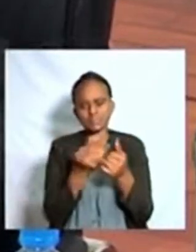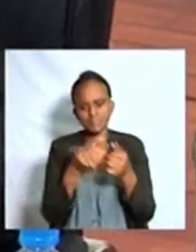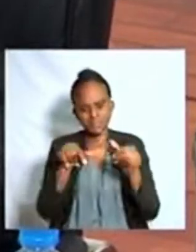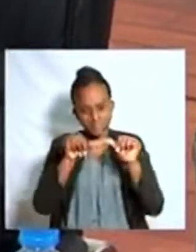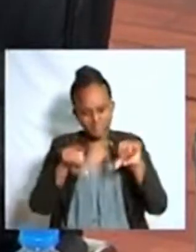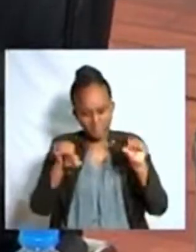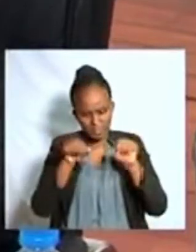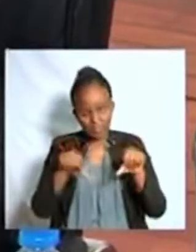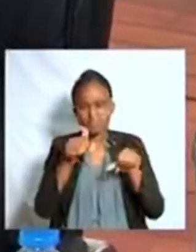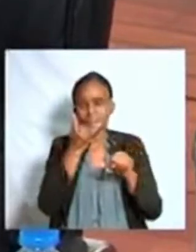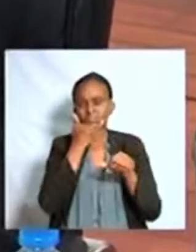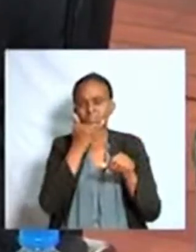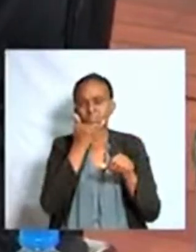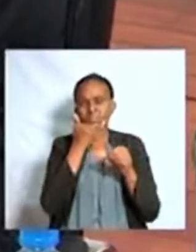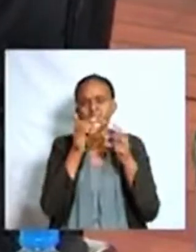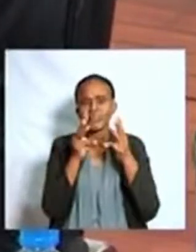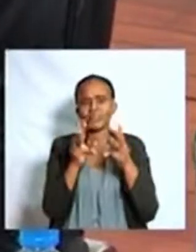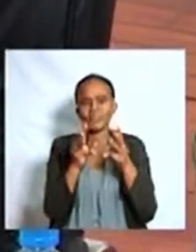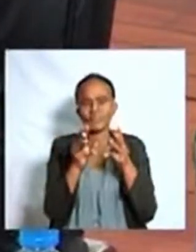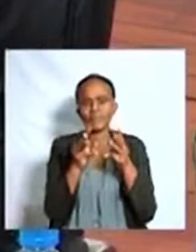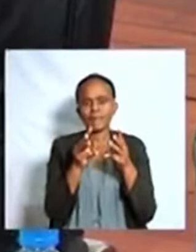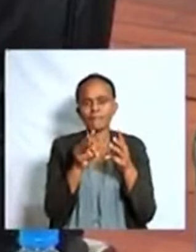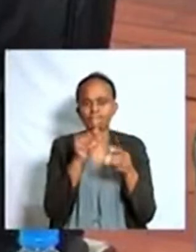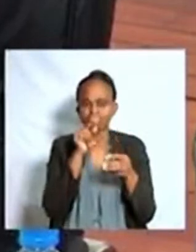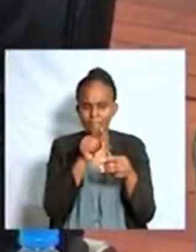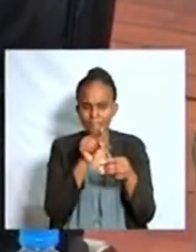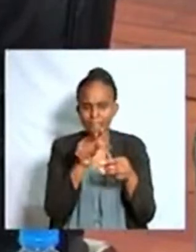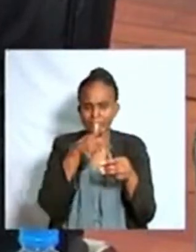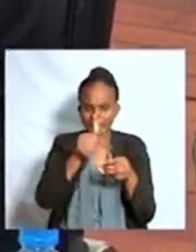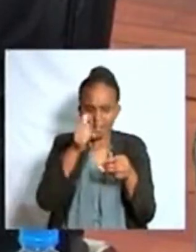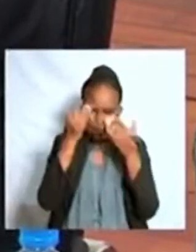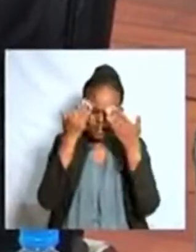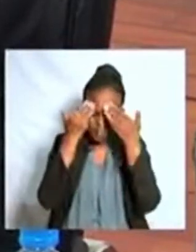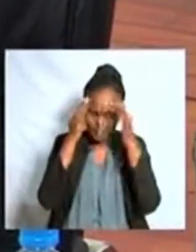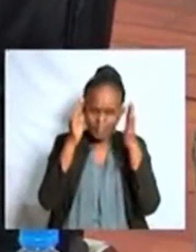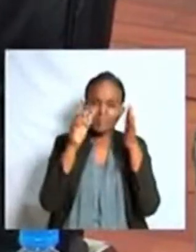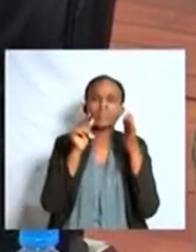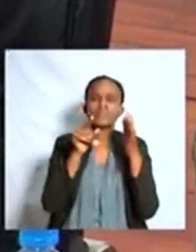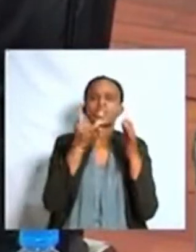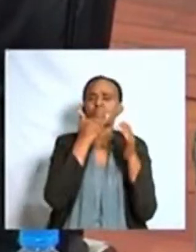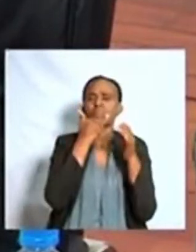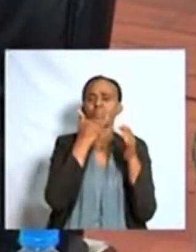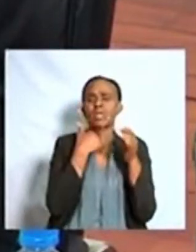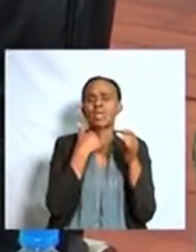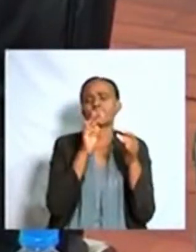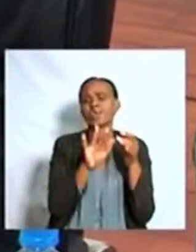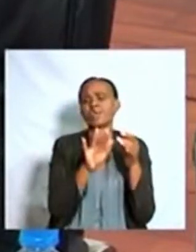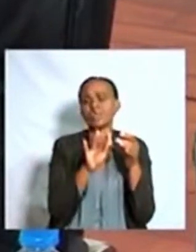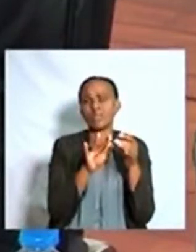erroneous. At what point did you realize it was erroneous?